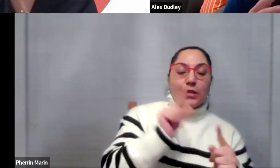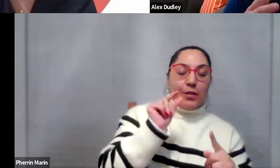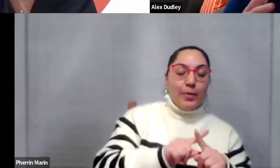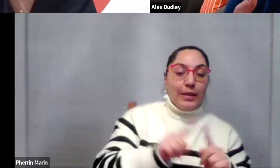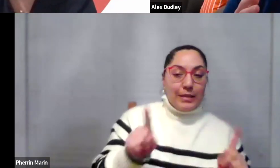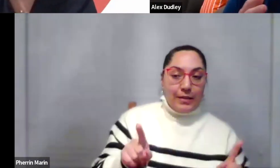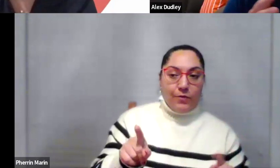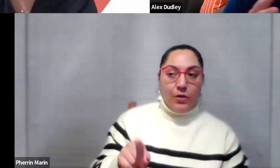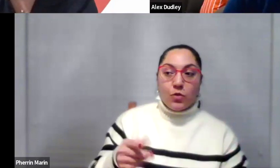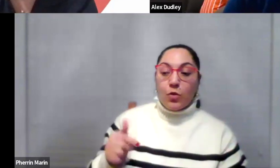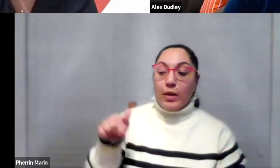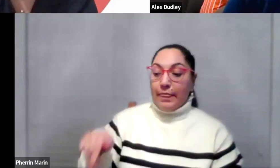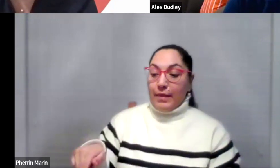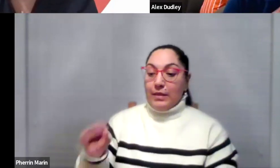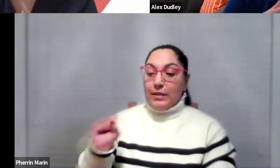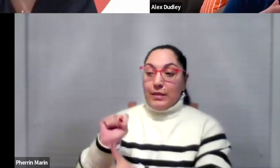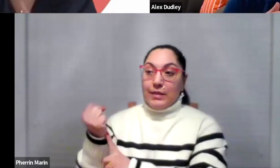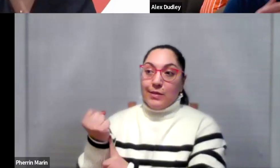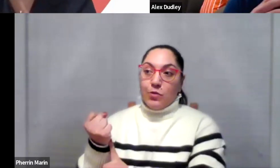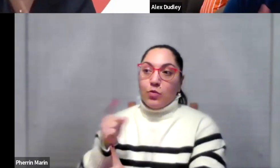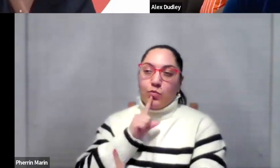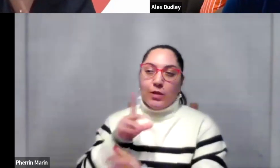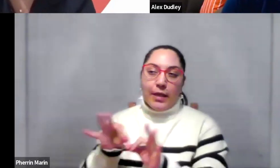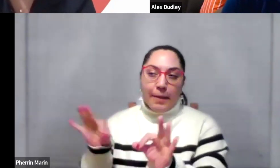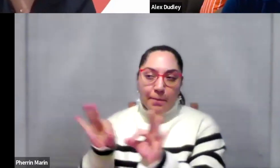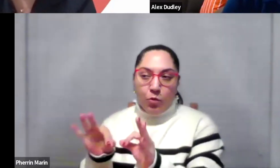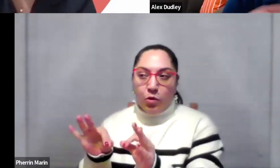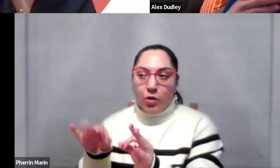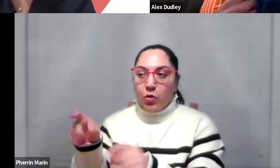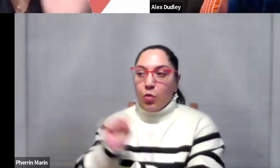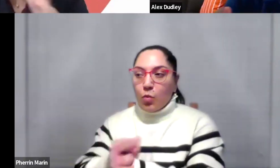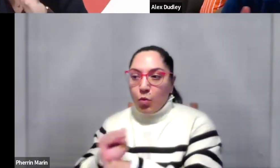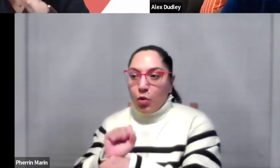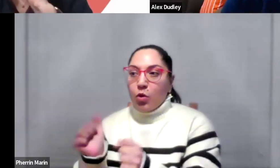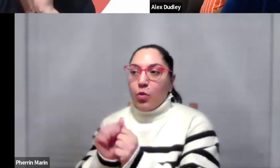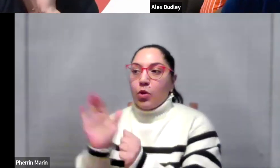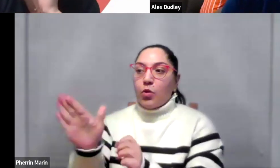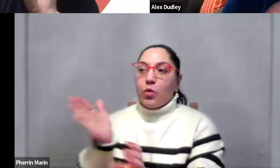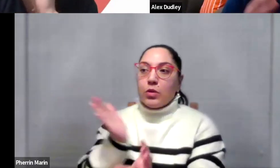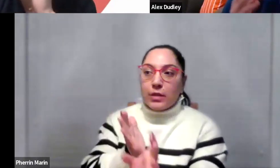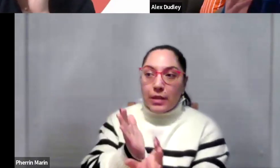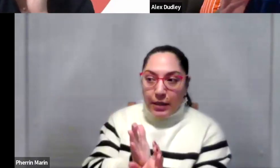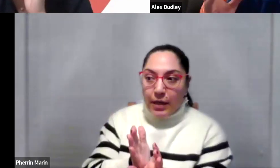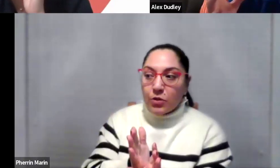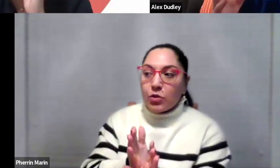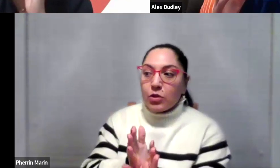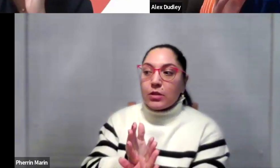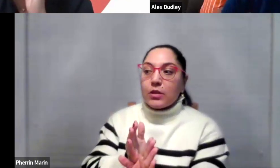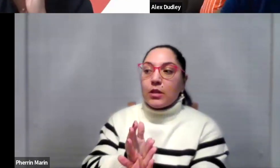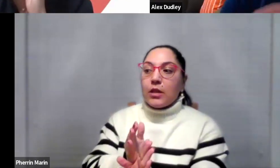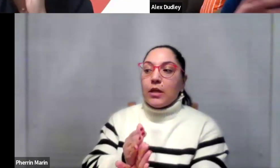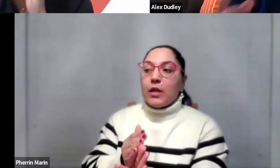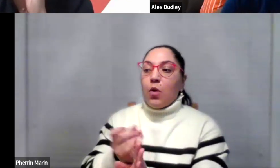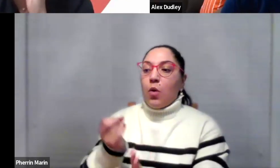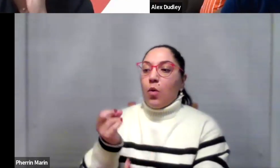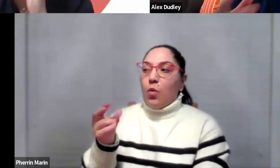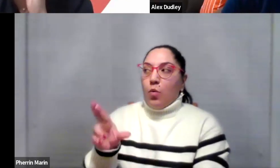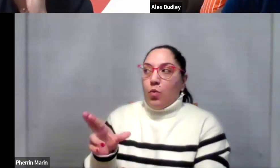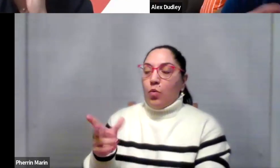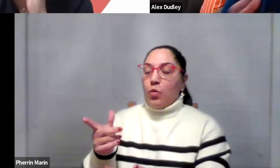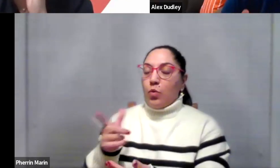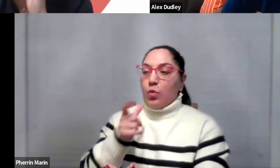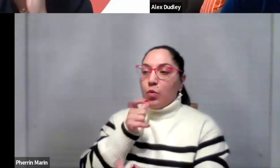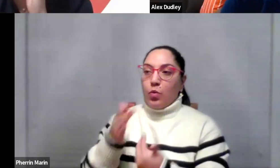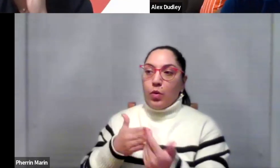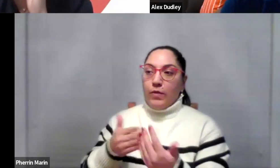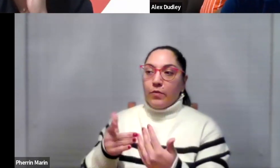And in those cases, it's really important to work with your psychiatrist or your whoever is